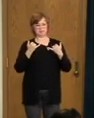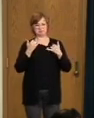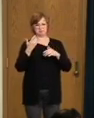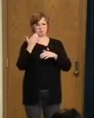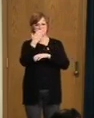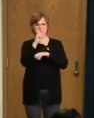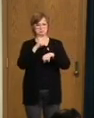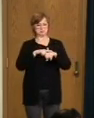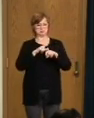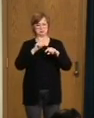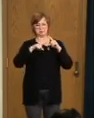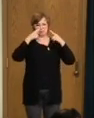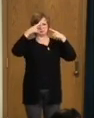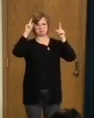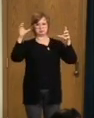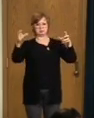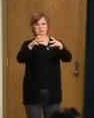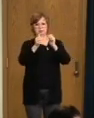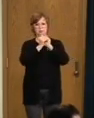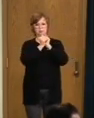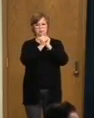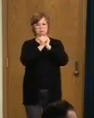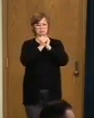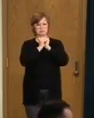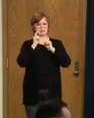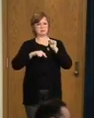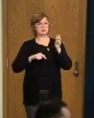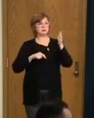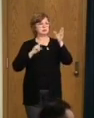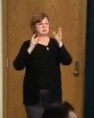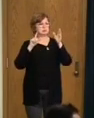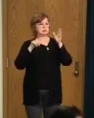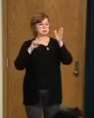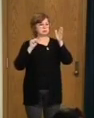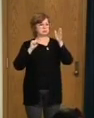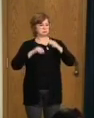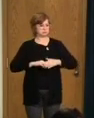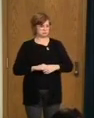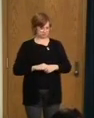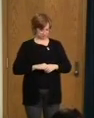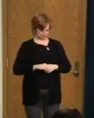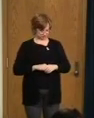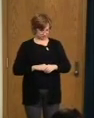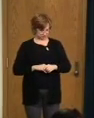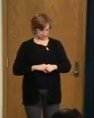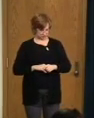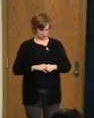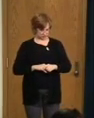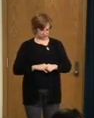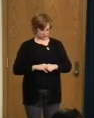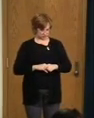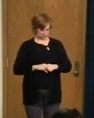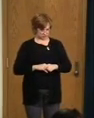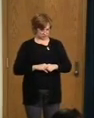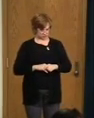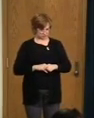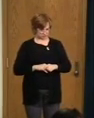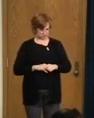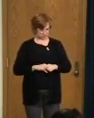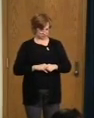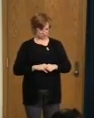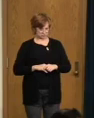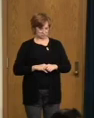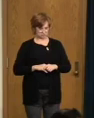at this point in time. Follow-up, Allison? Yeah, I know next week obviously would be the start